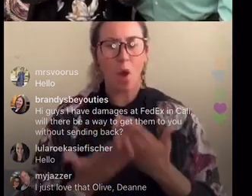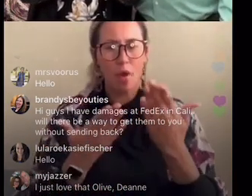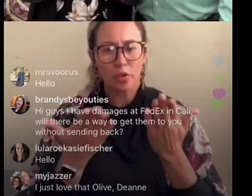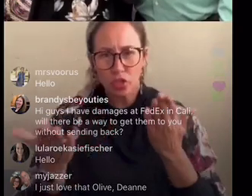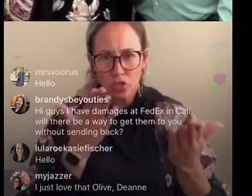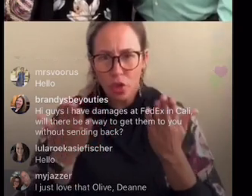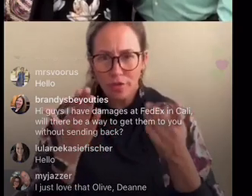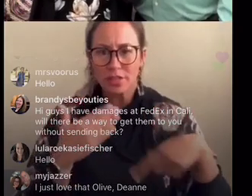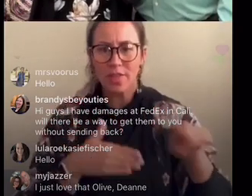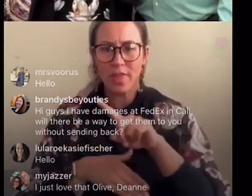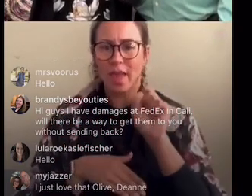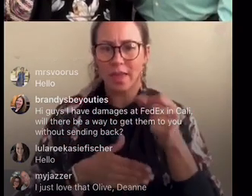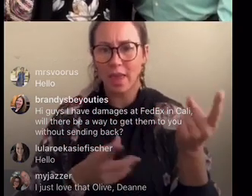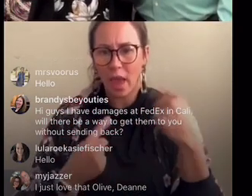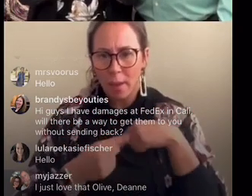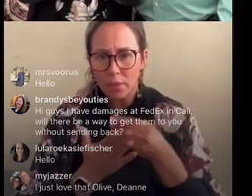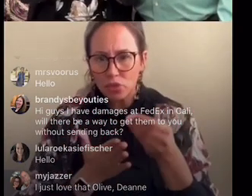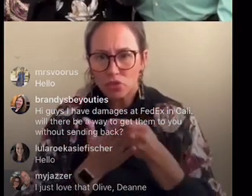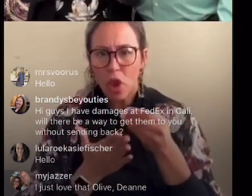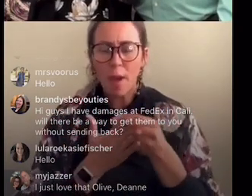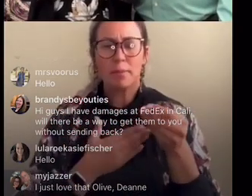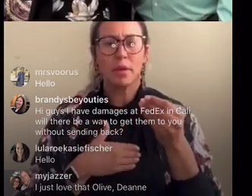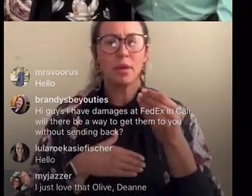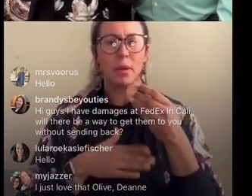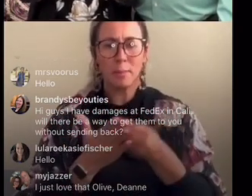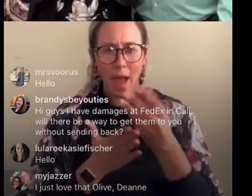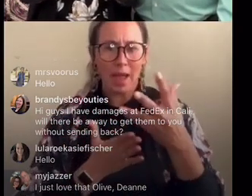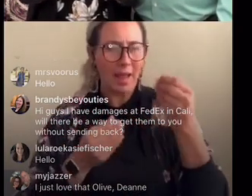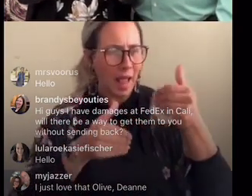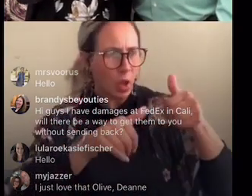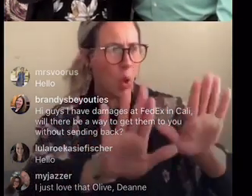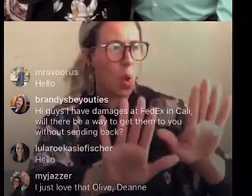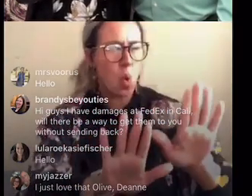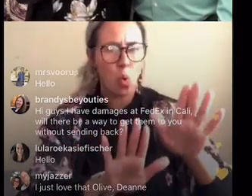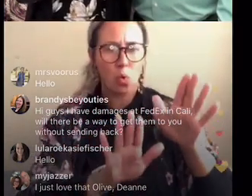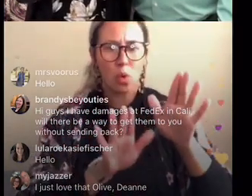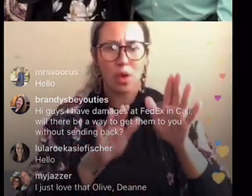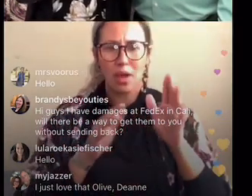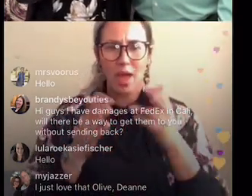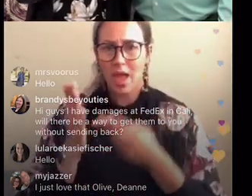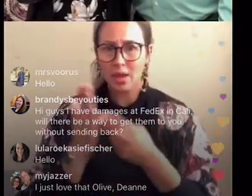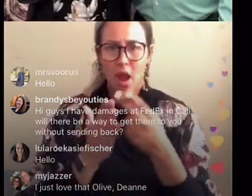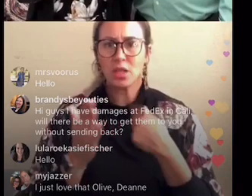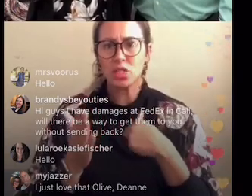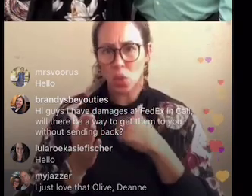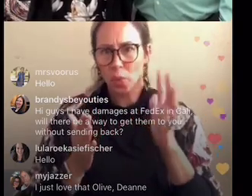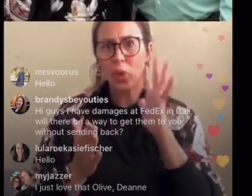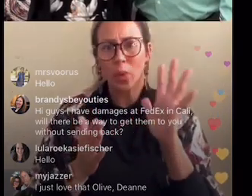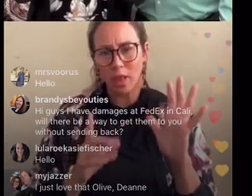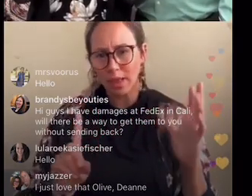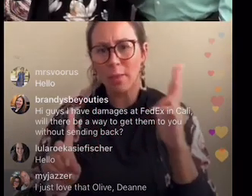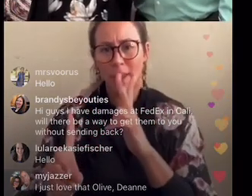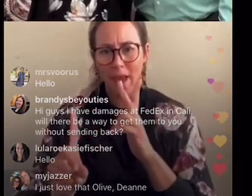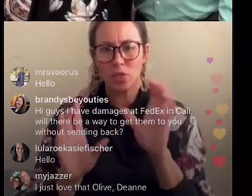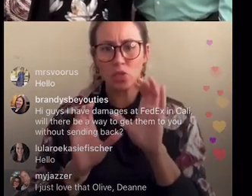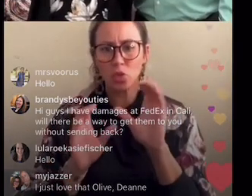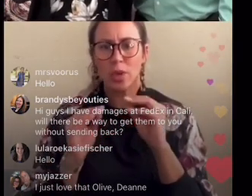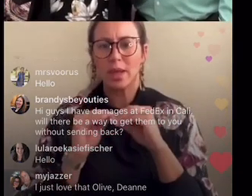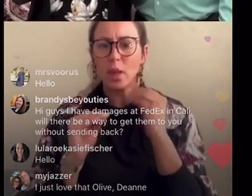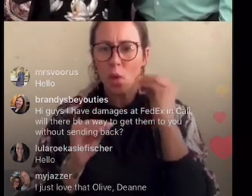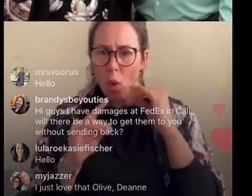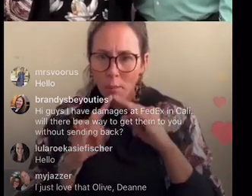come and shop and buy it and go. And honestly, you know, we're gonna get back to doing in-home